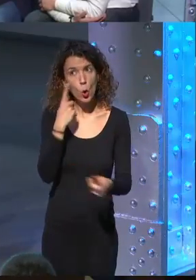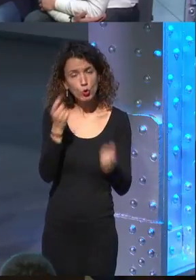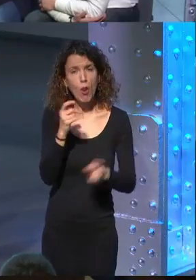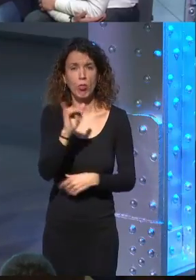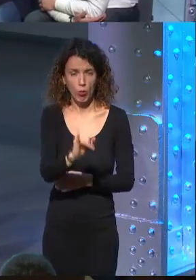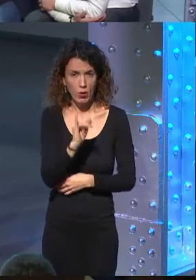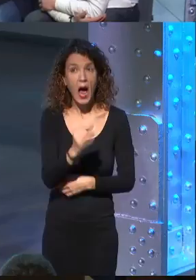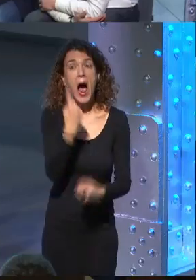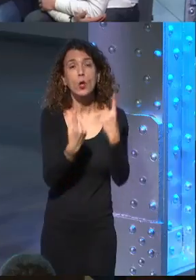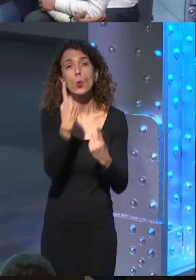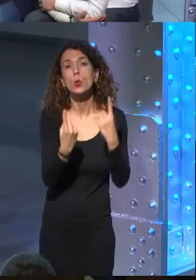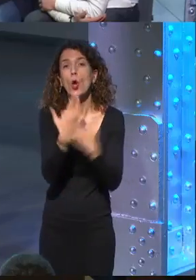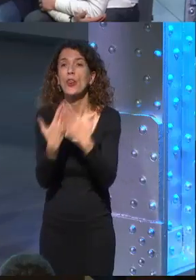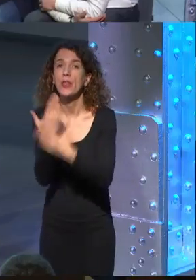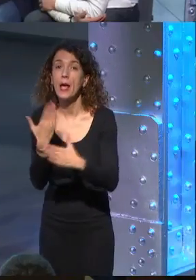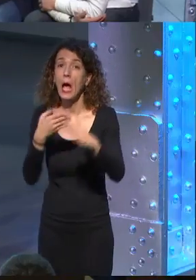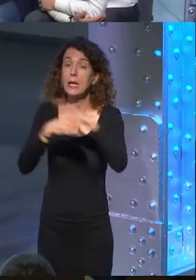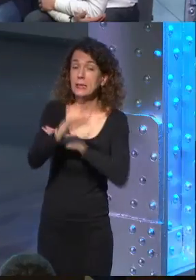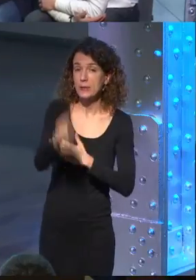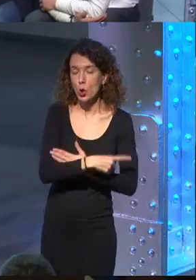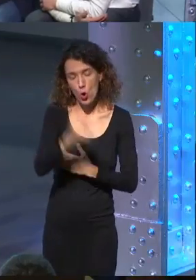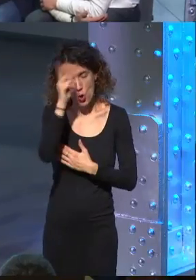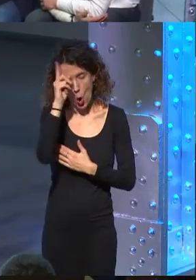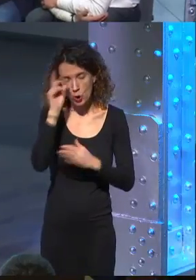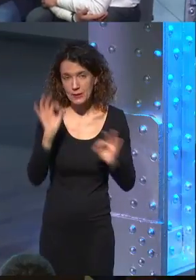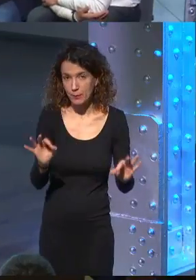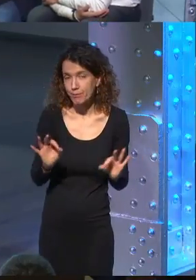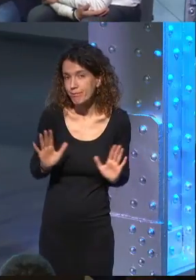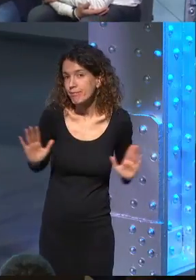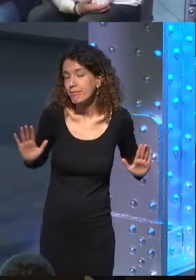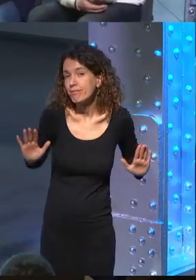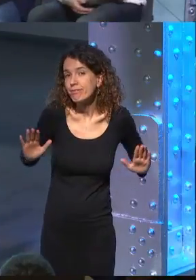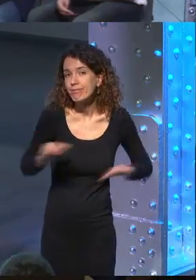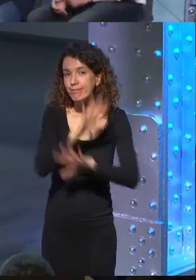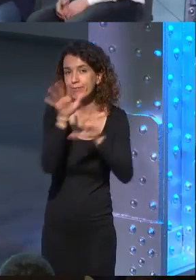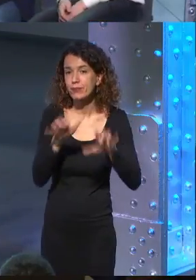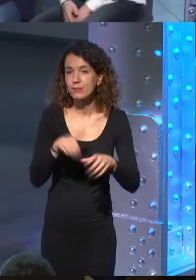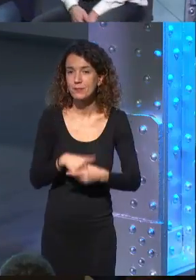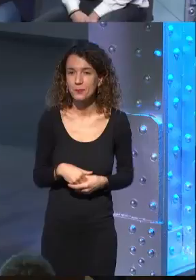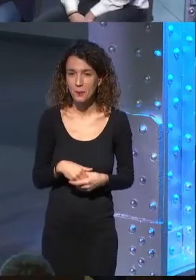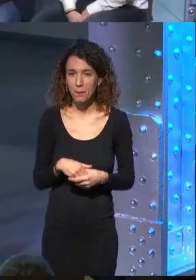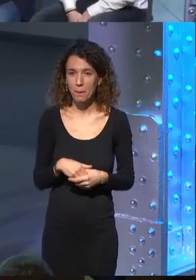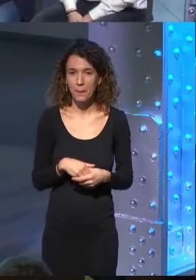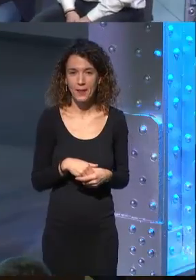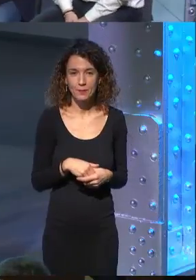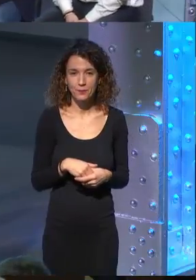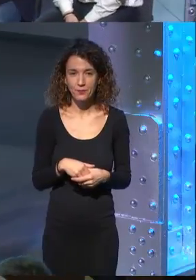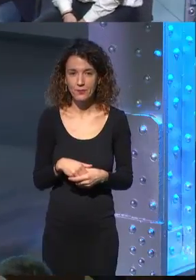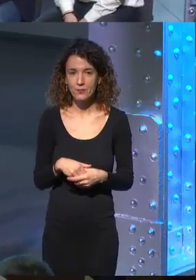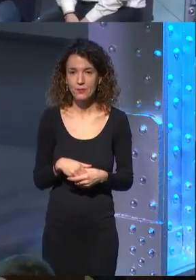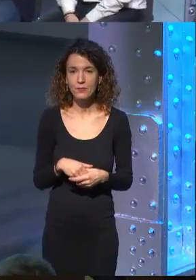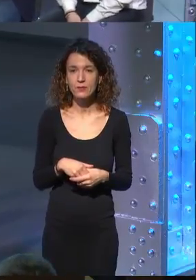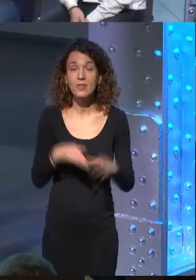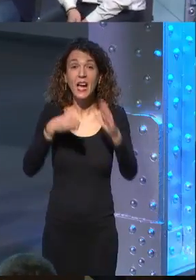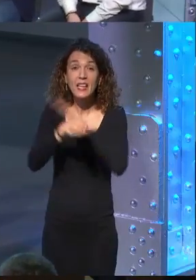it's true that she controls it, and I guess that some days she would have a look at it. I don't